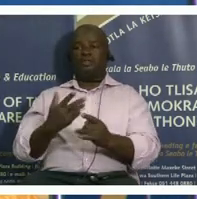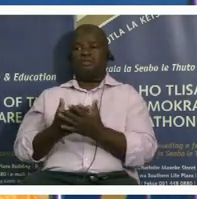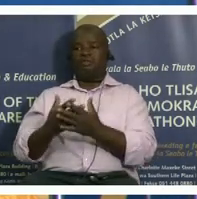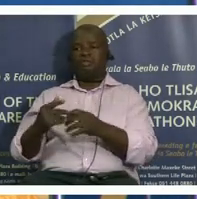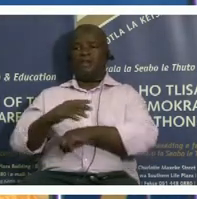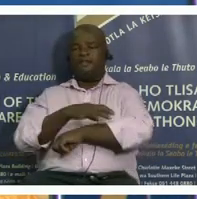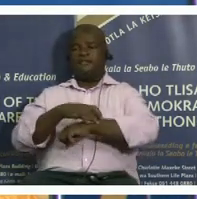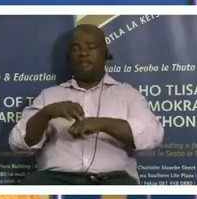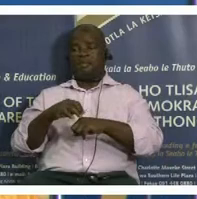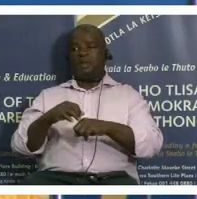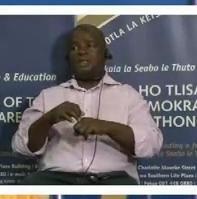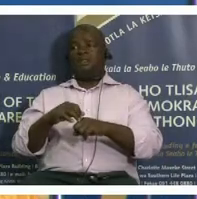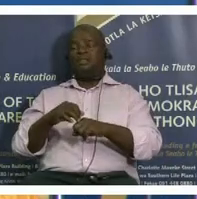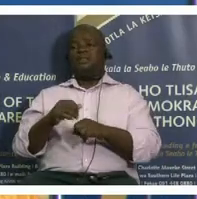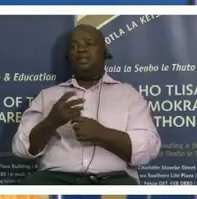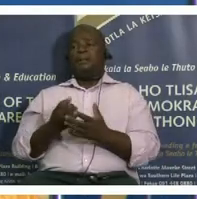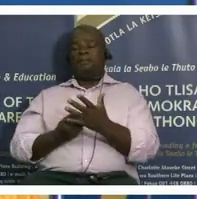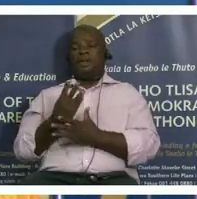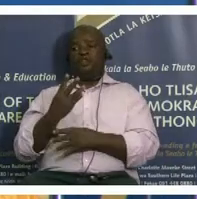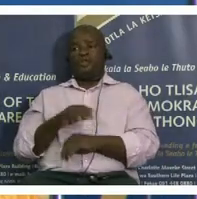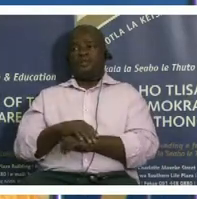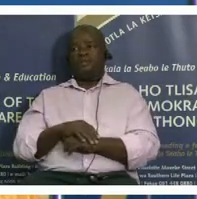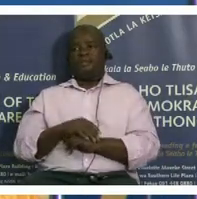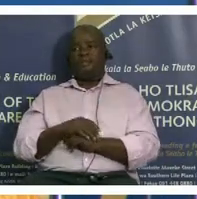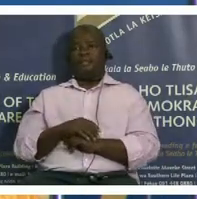agriculture produce.